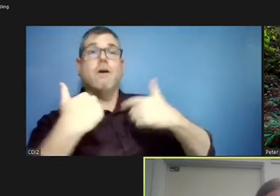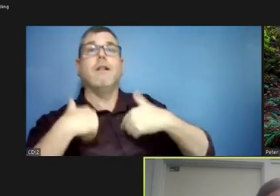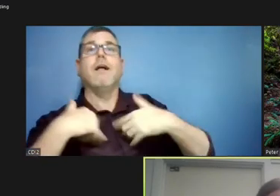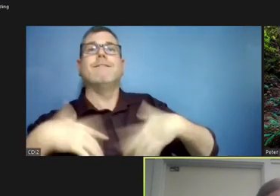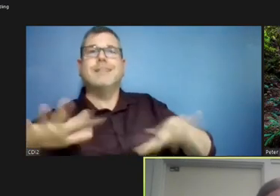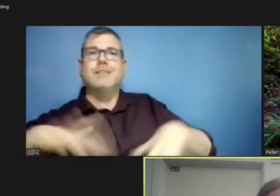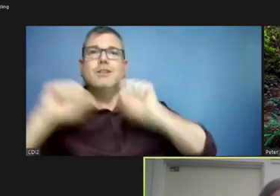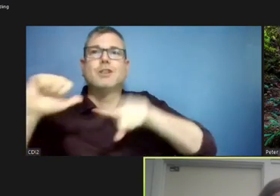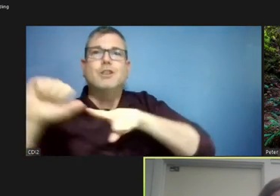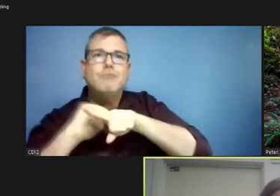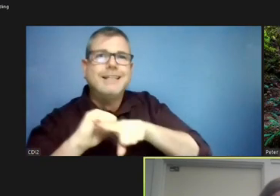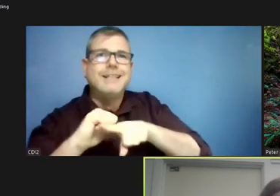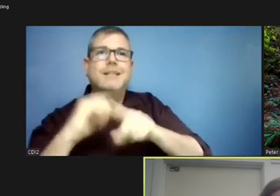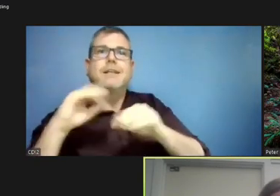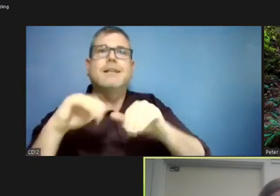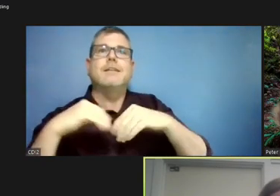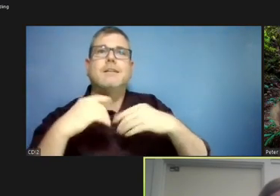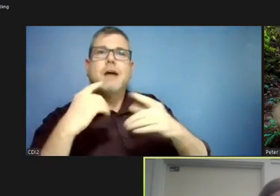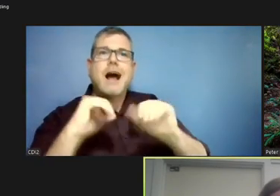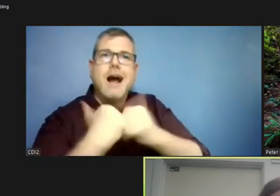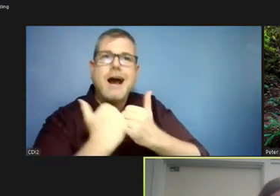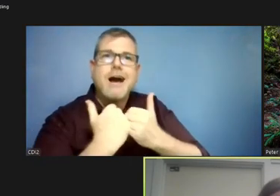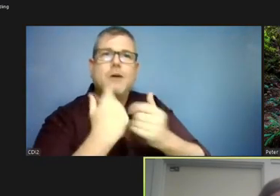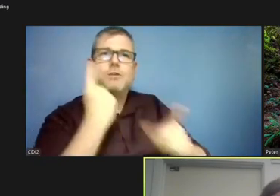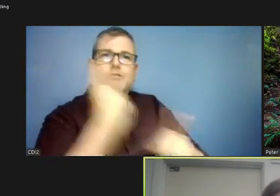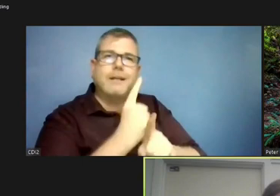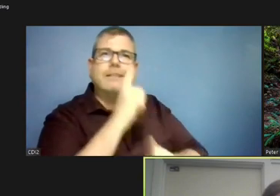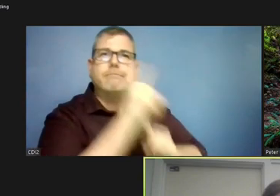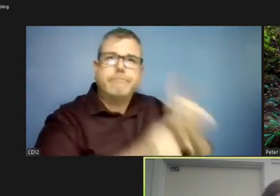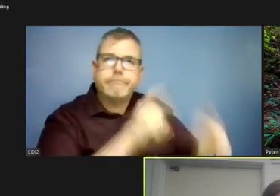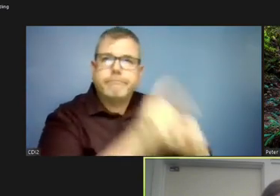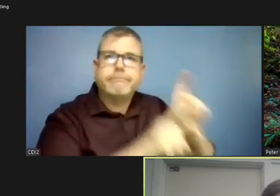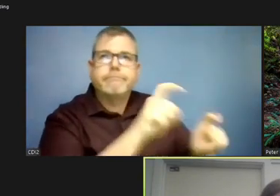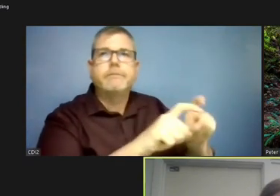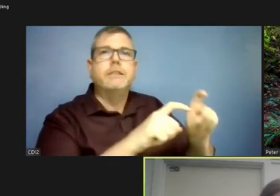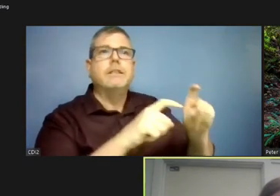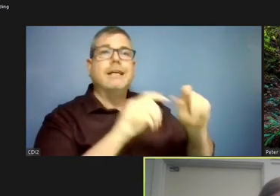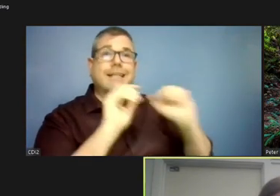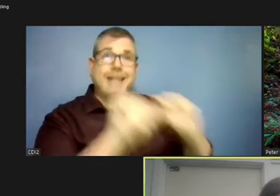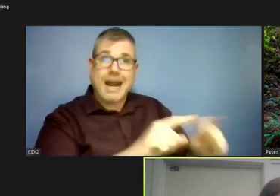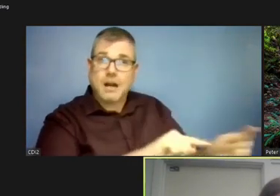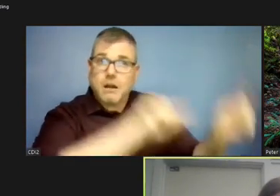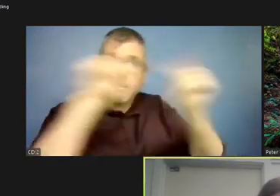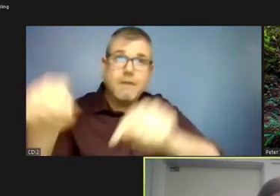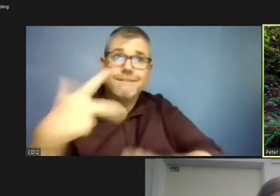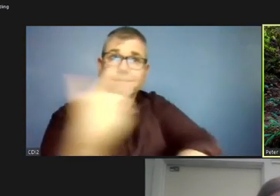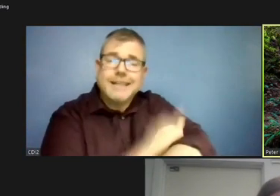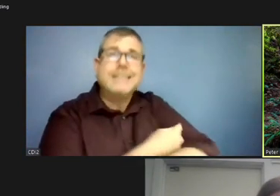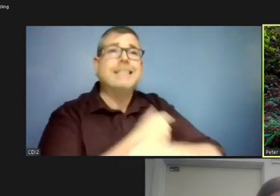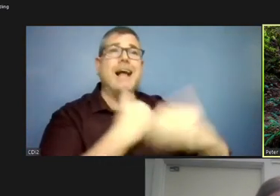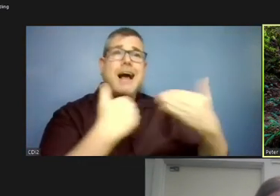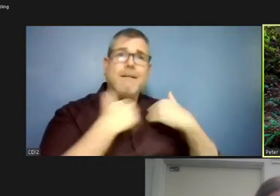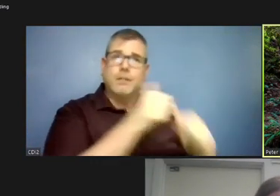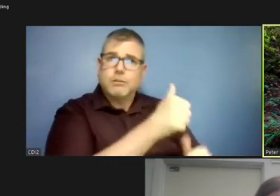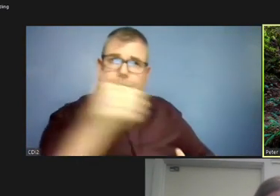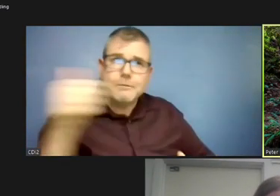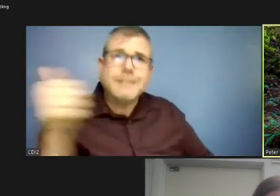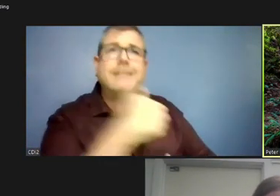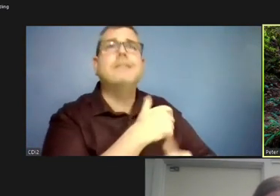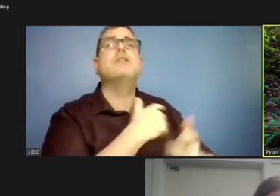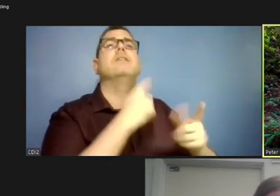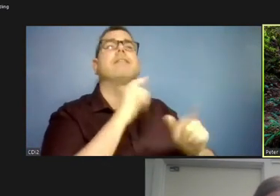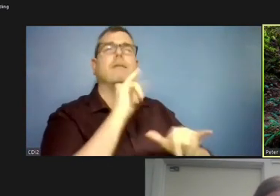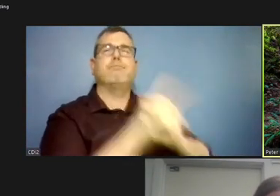point of dispensing clinic, our vaccine clinic. Okay, we had a question about whether